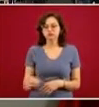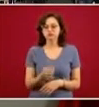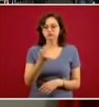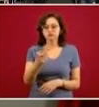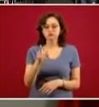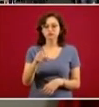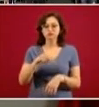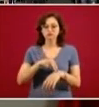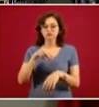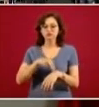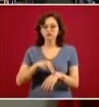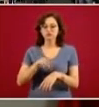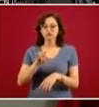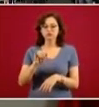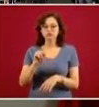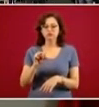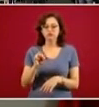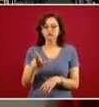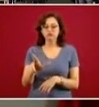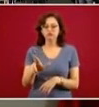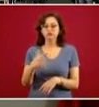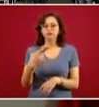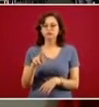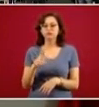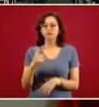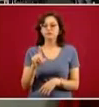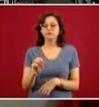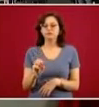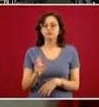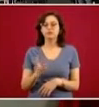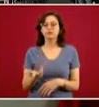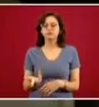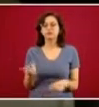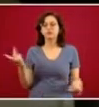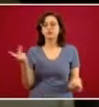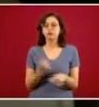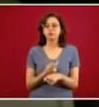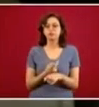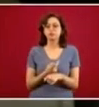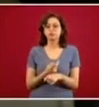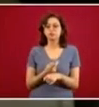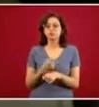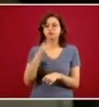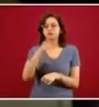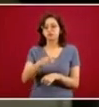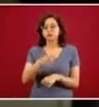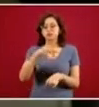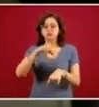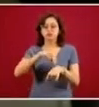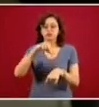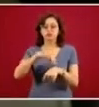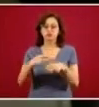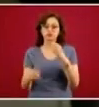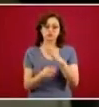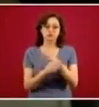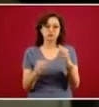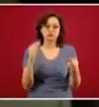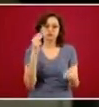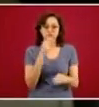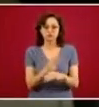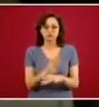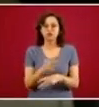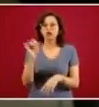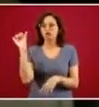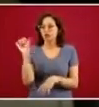My first, my first question is directed to Dr. Victor Hugo Borja. I would like to know what's happening